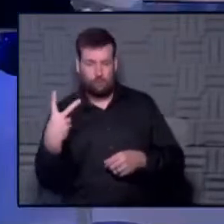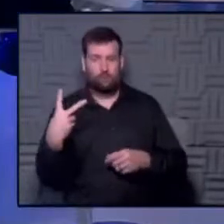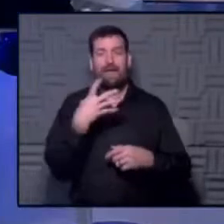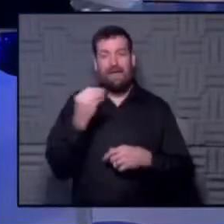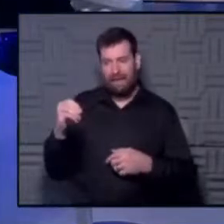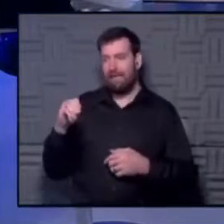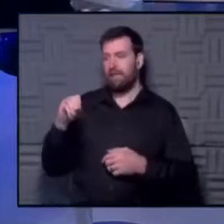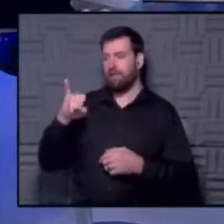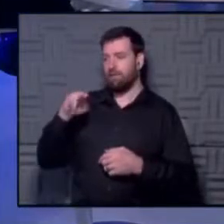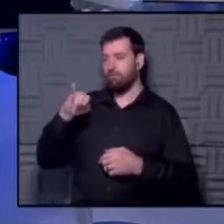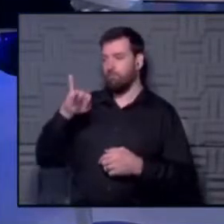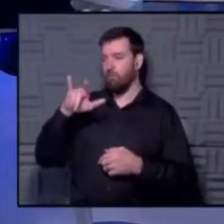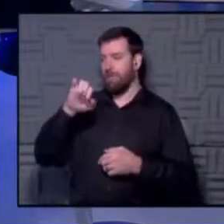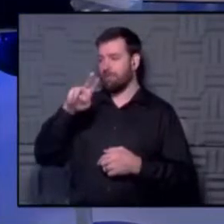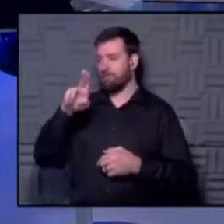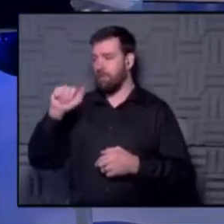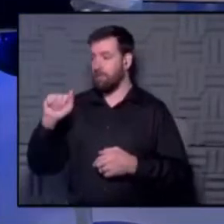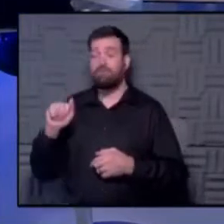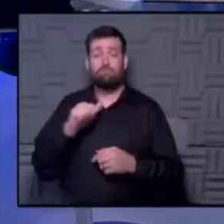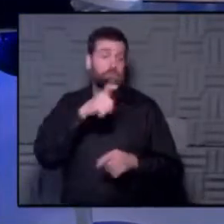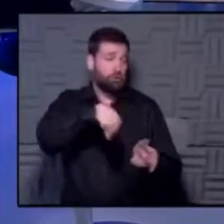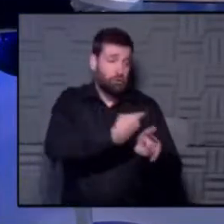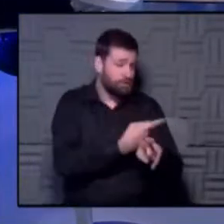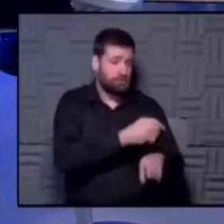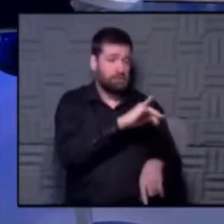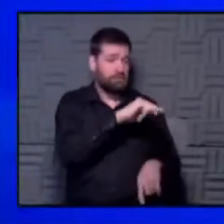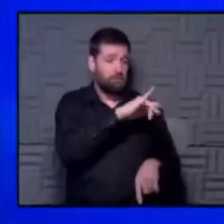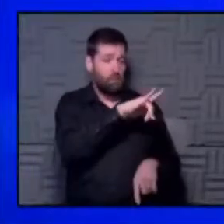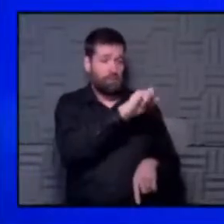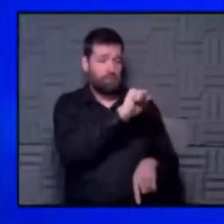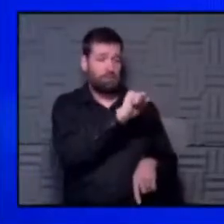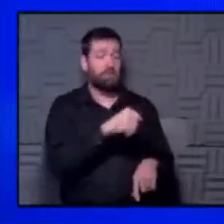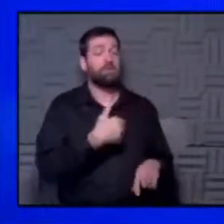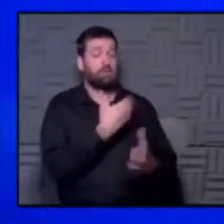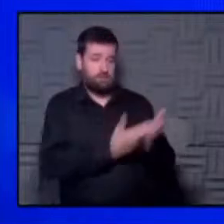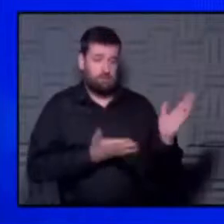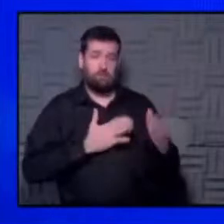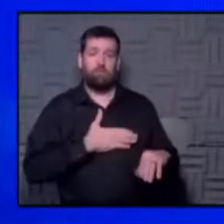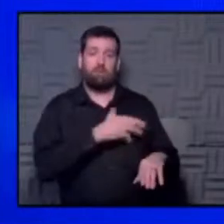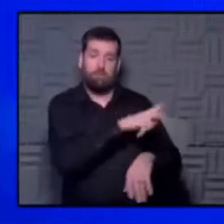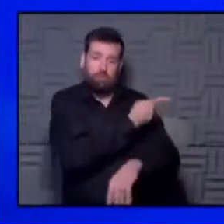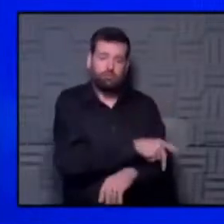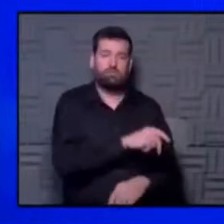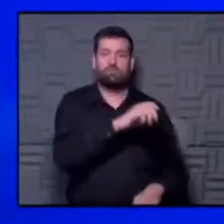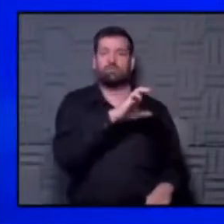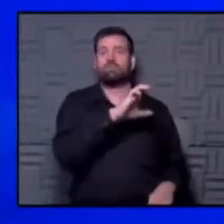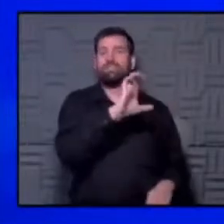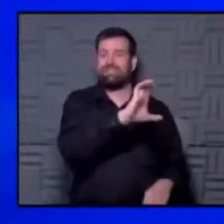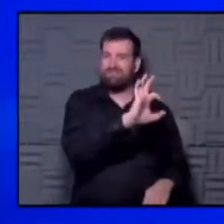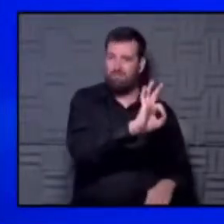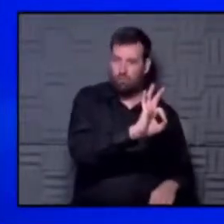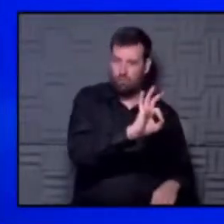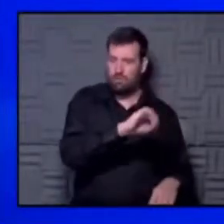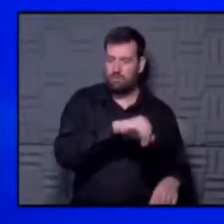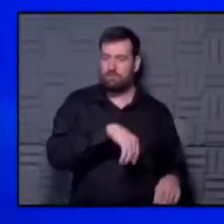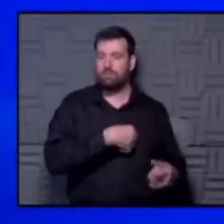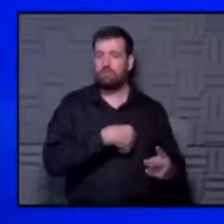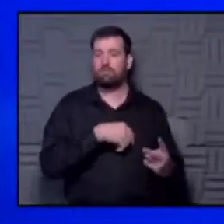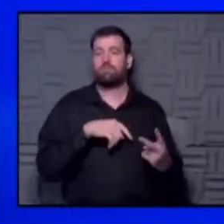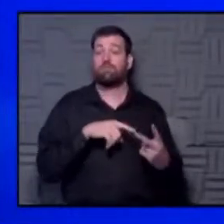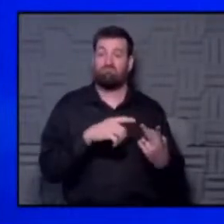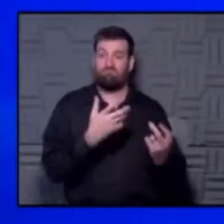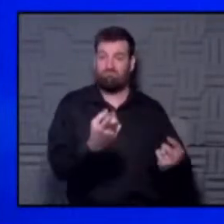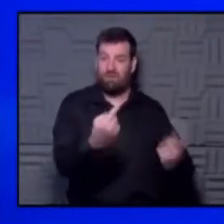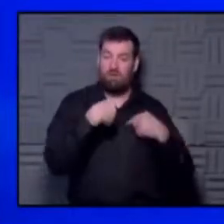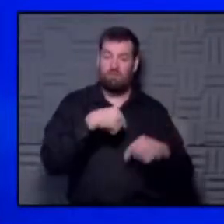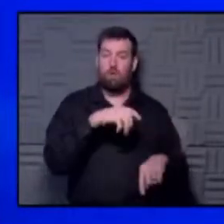it doesn't have to just be influenza. It could be a different one. Could be, I mean, some of my patient population, cystic fibrosis predominantly, we see folks who may come in